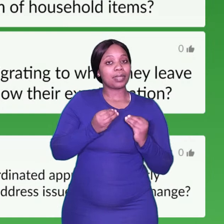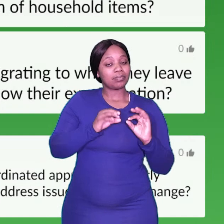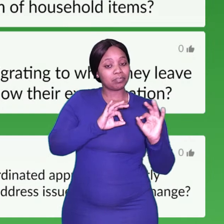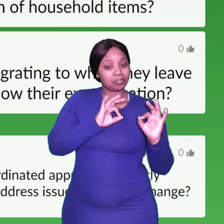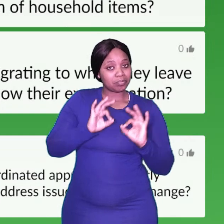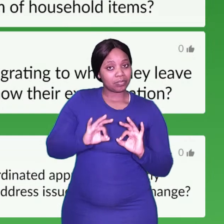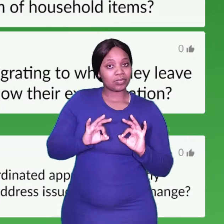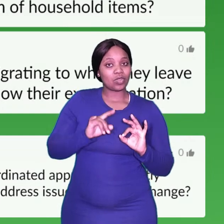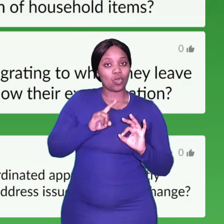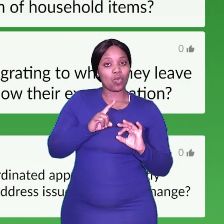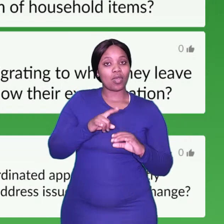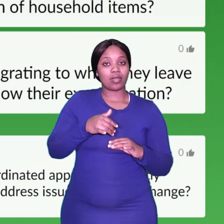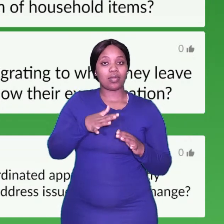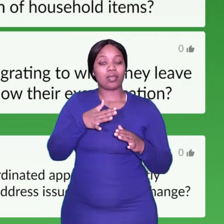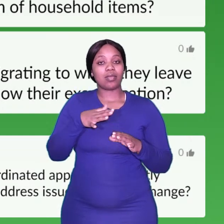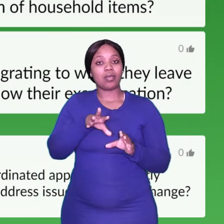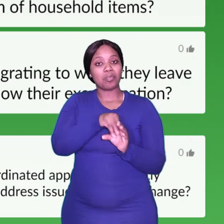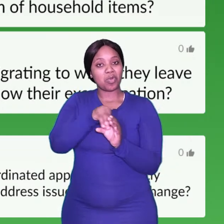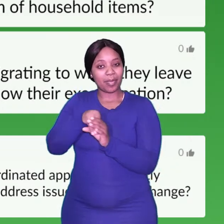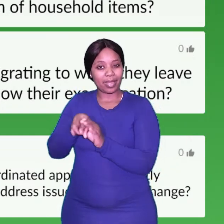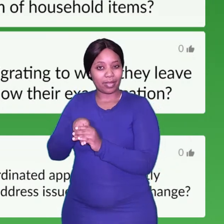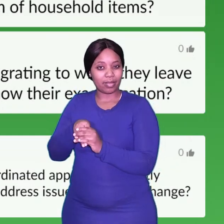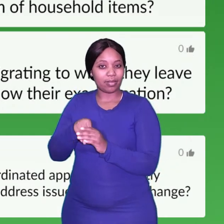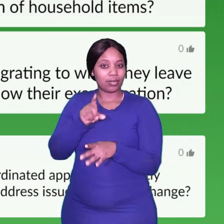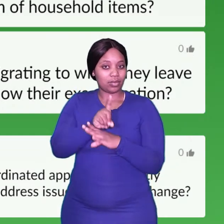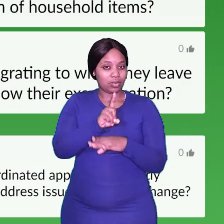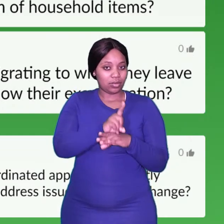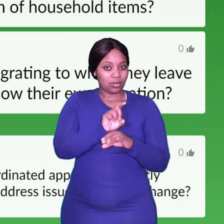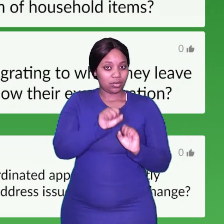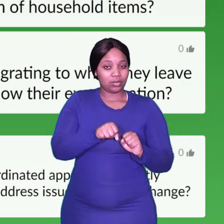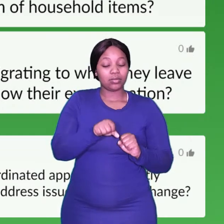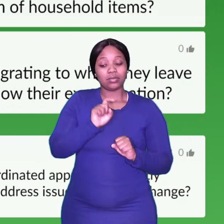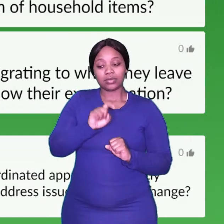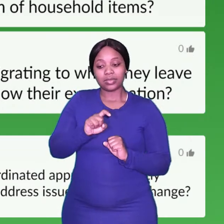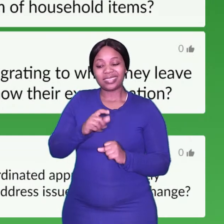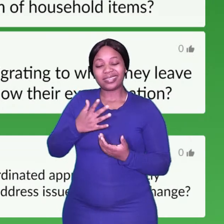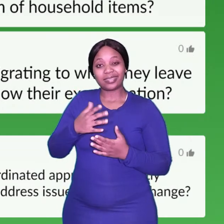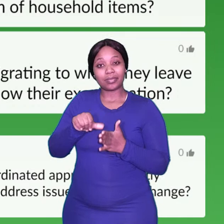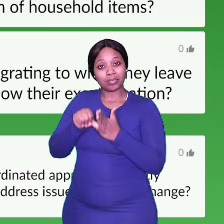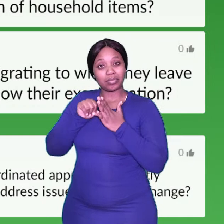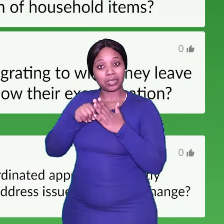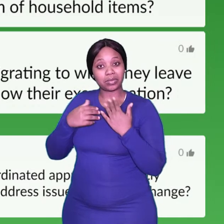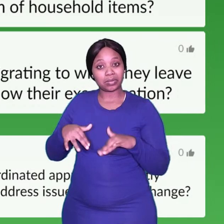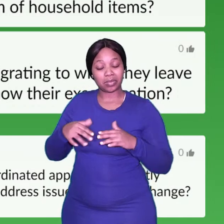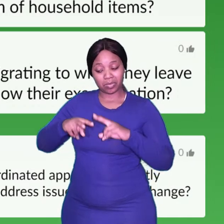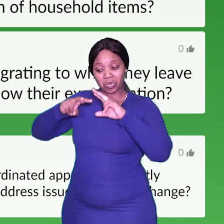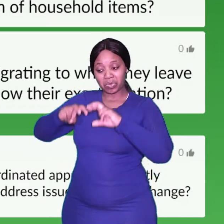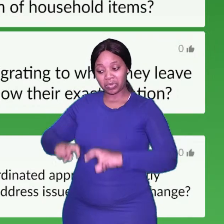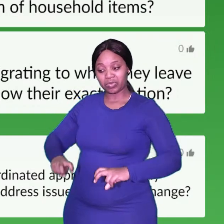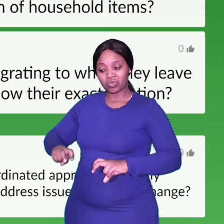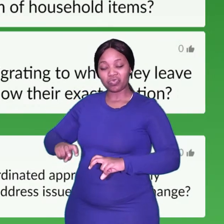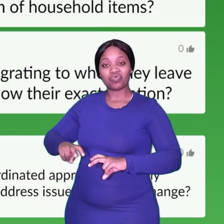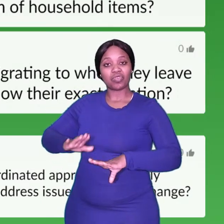local data. And there's a great potential, to advance research on migration.